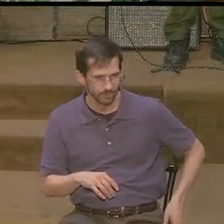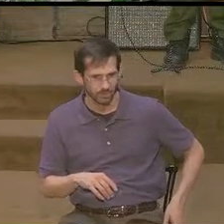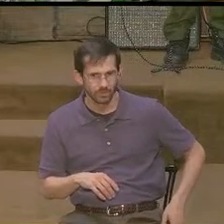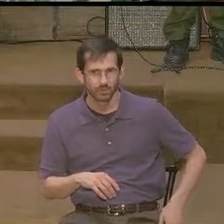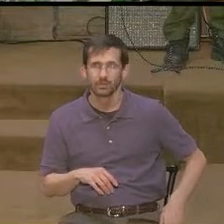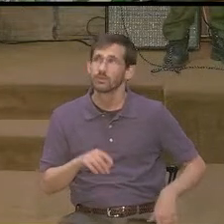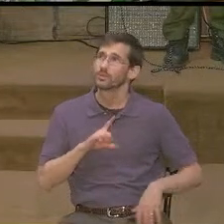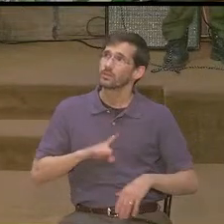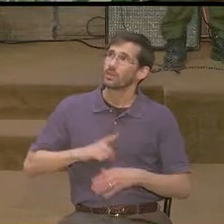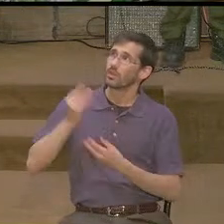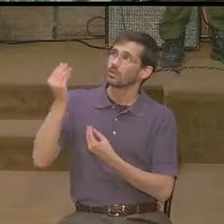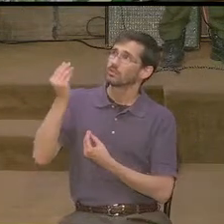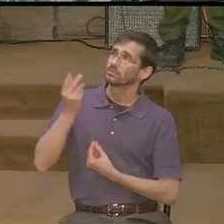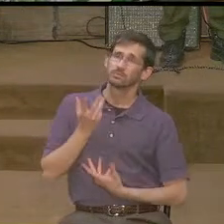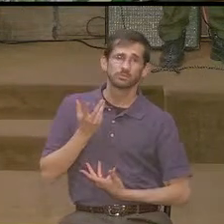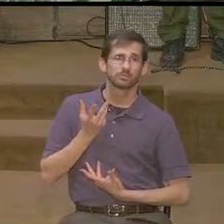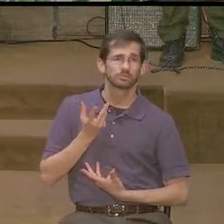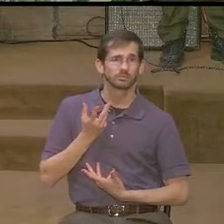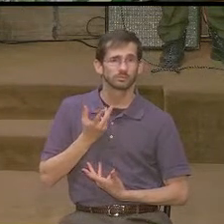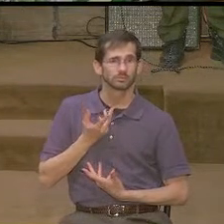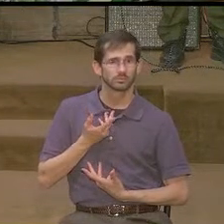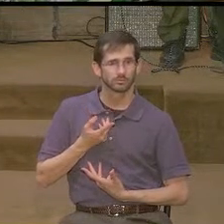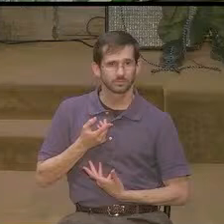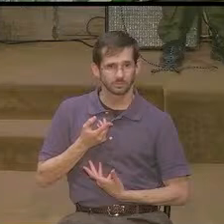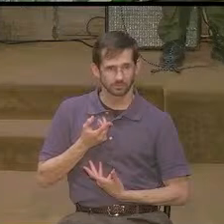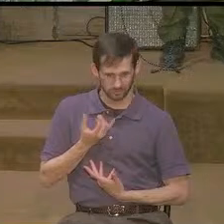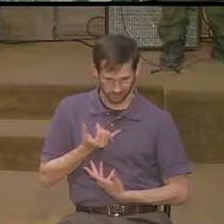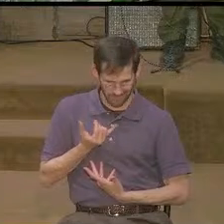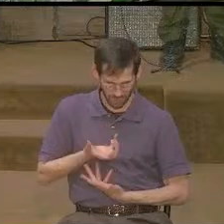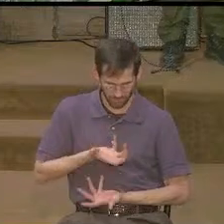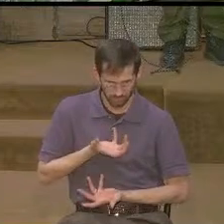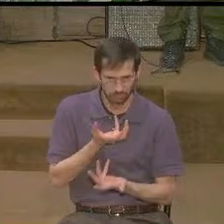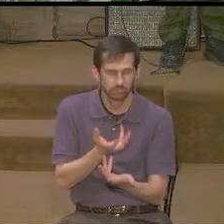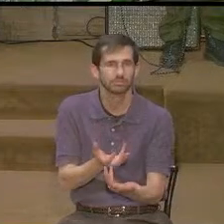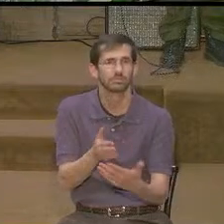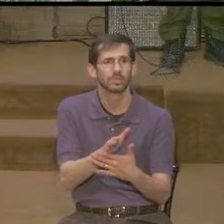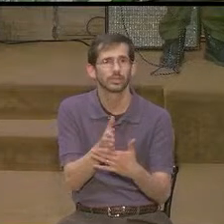23, that which I also delivered to you.